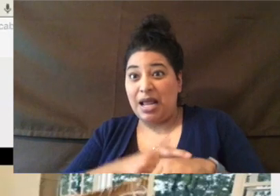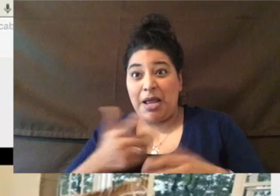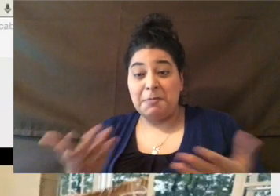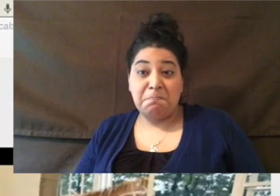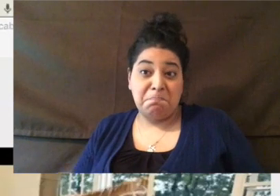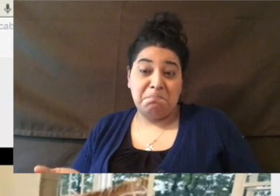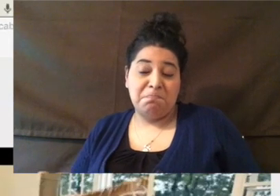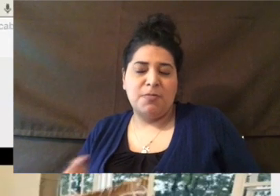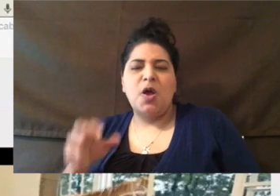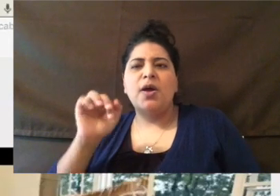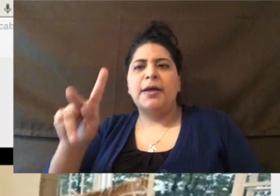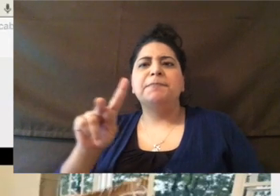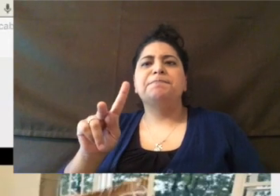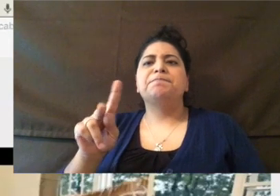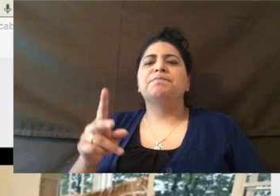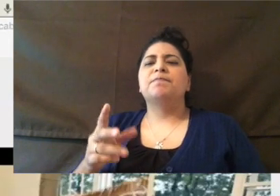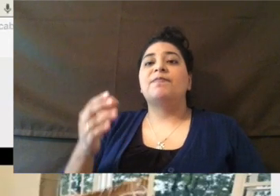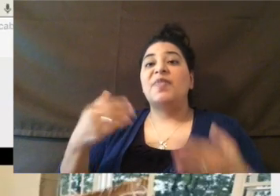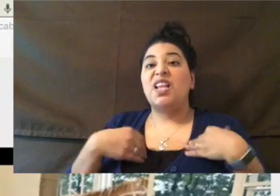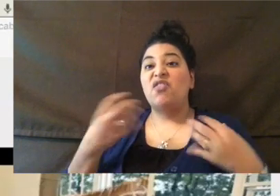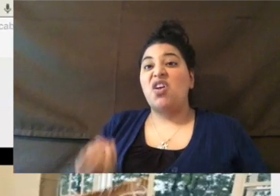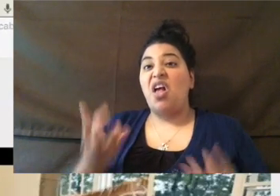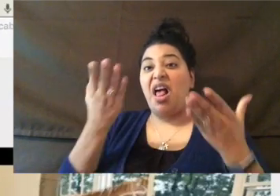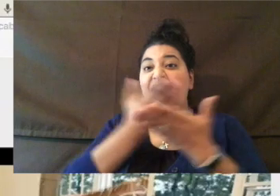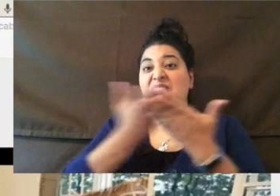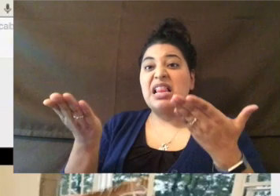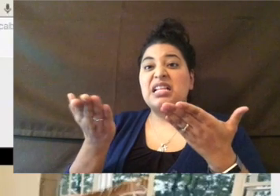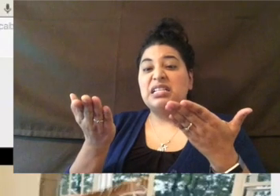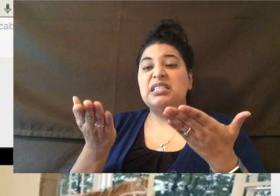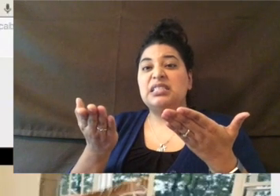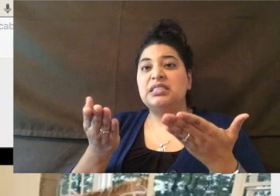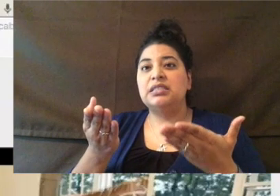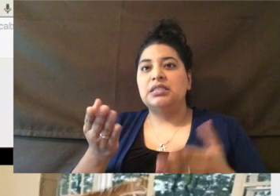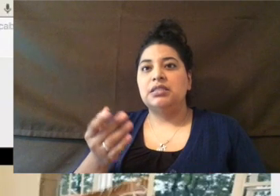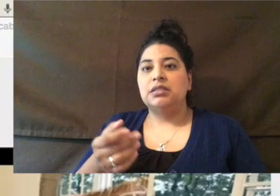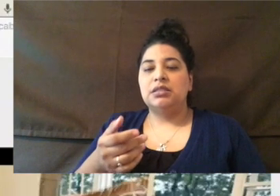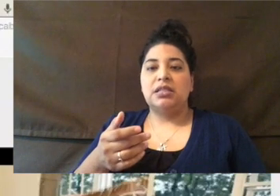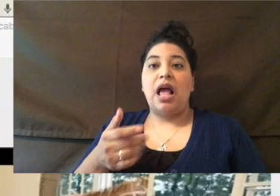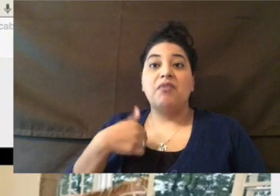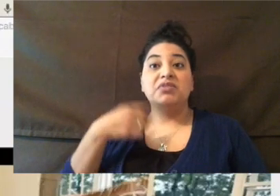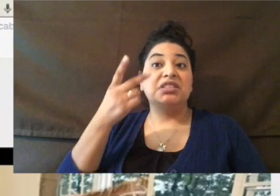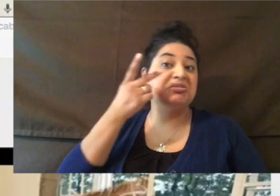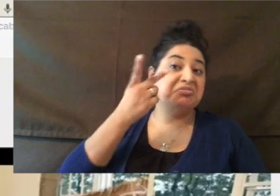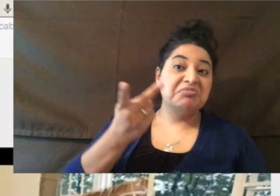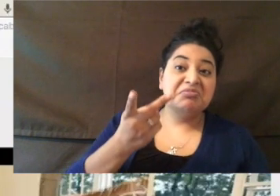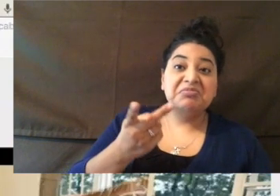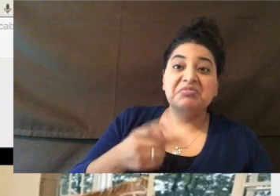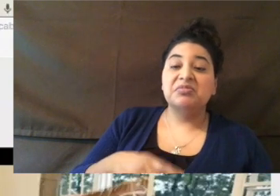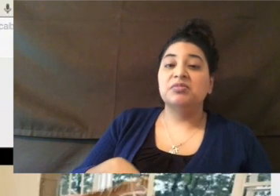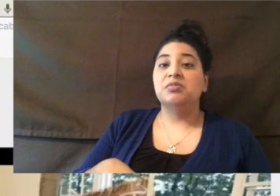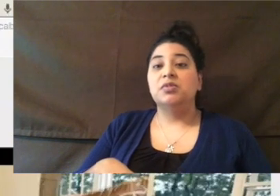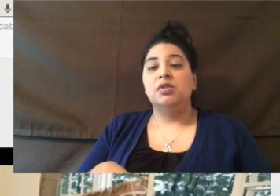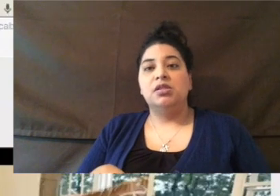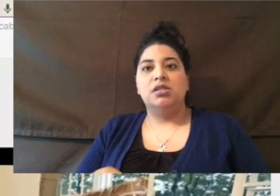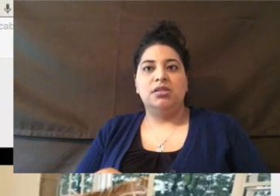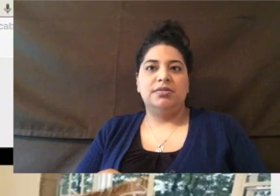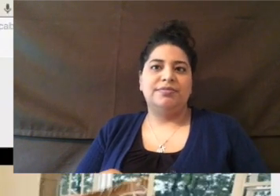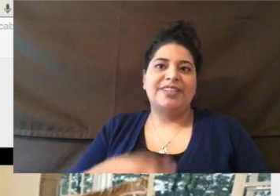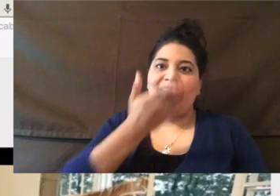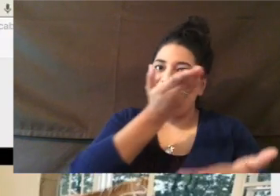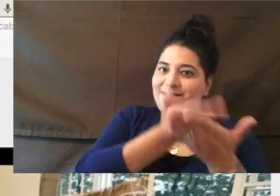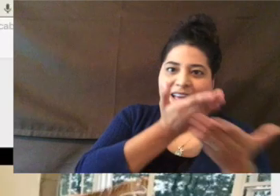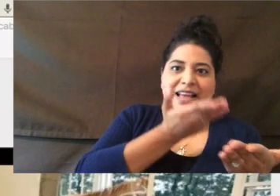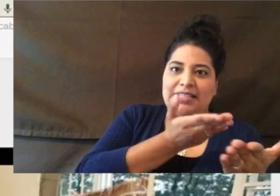Okay, so I've got a bunch of observations, just things that I see. Remember, these are just facts in the